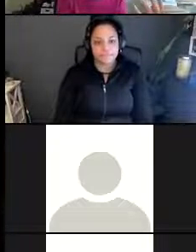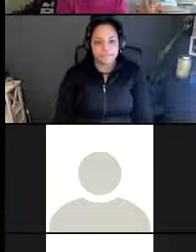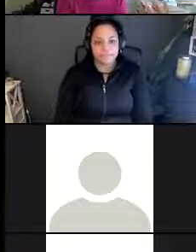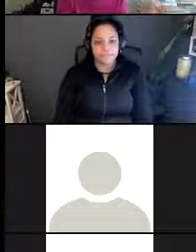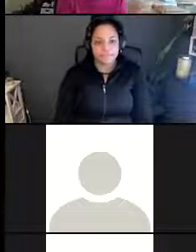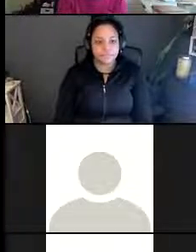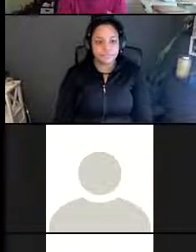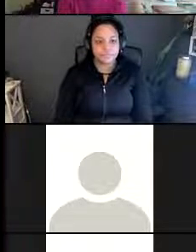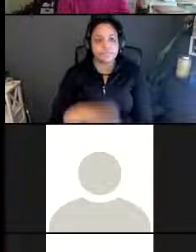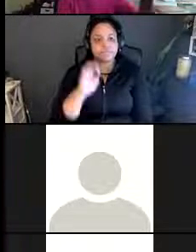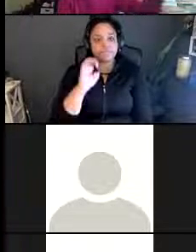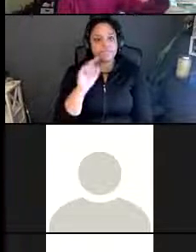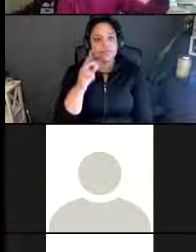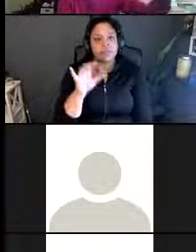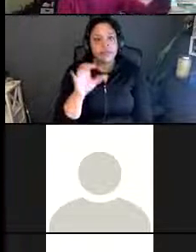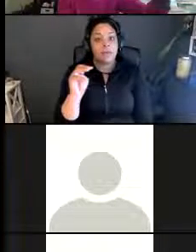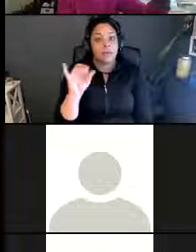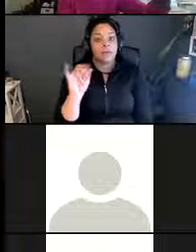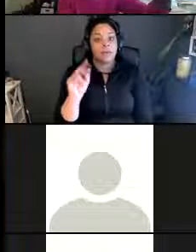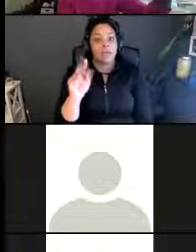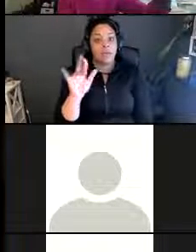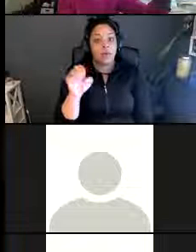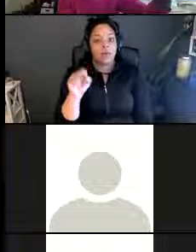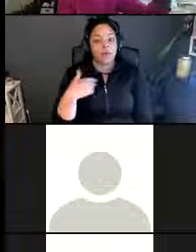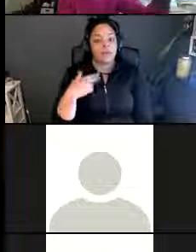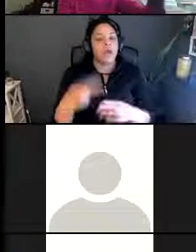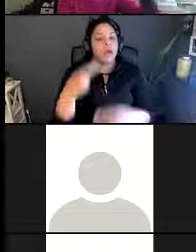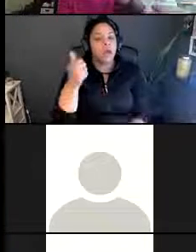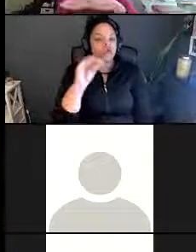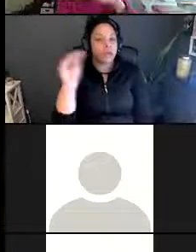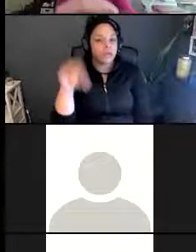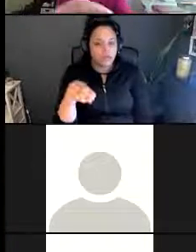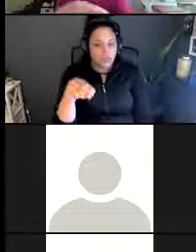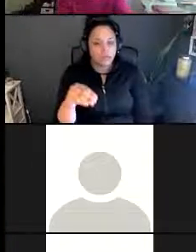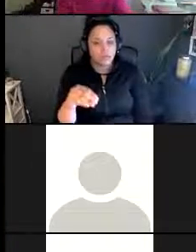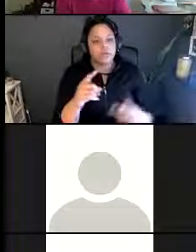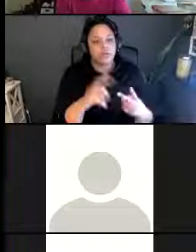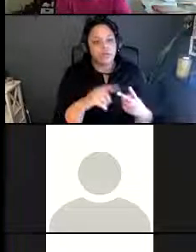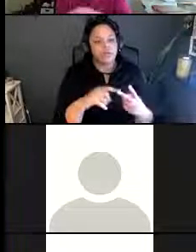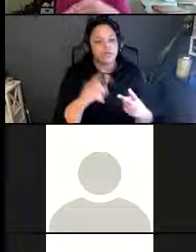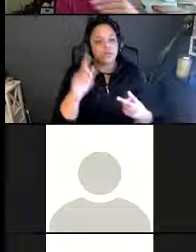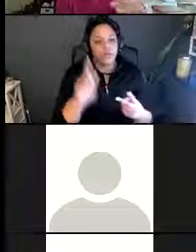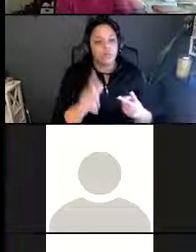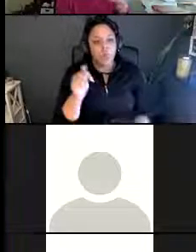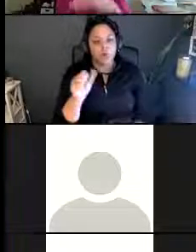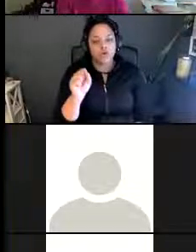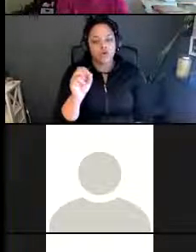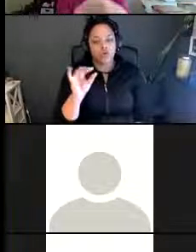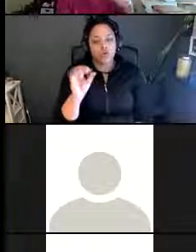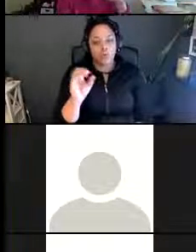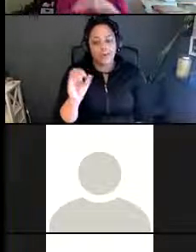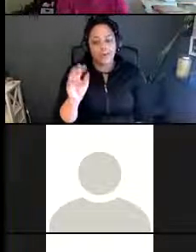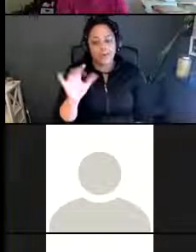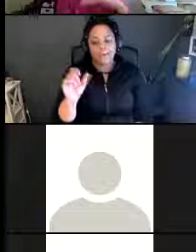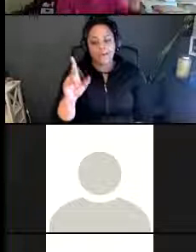ethnic minority groups have higher rates quite frequently. Lower socioeconomic status, lower